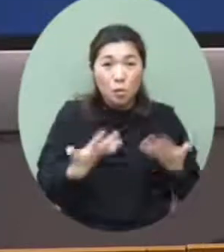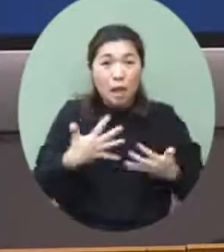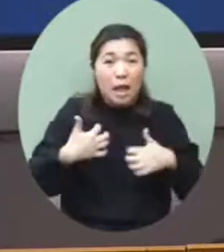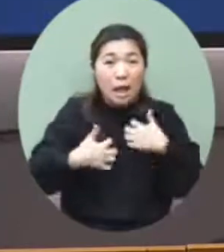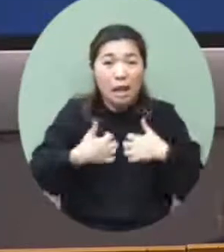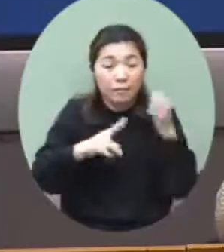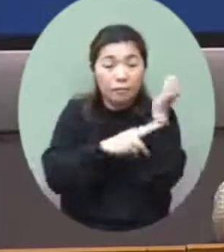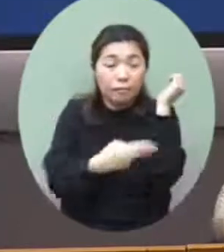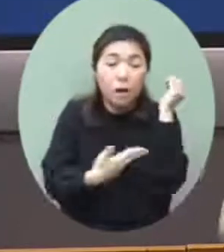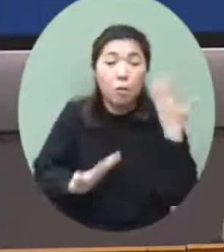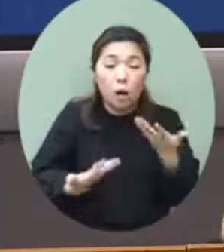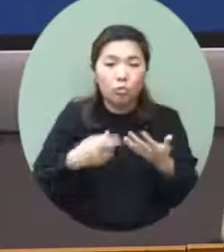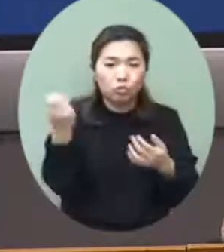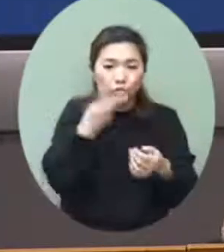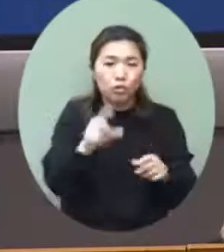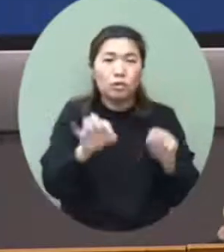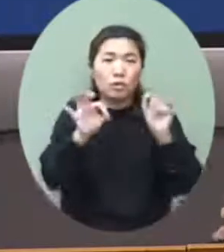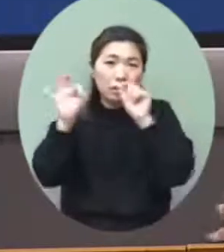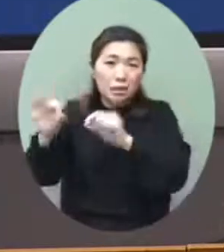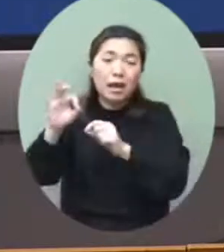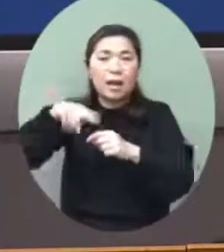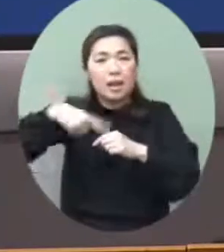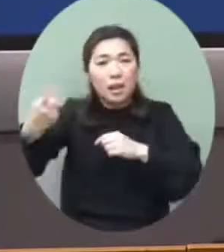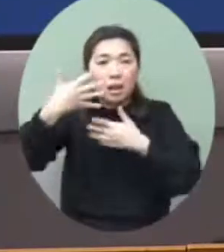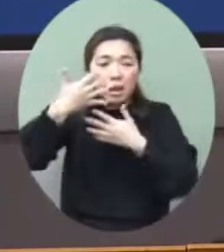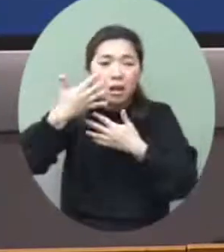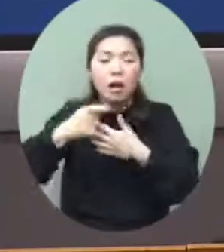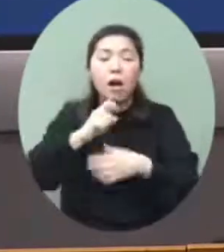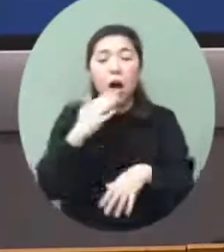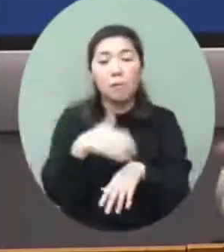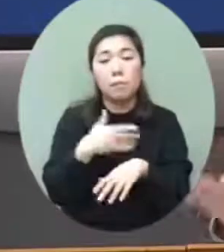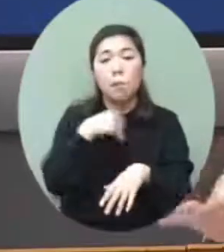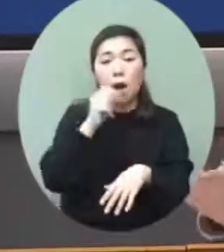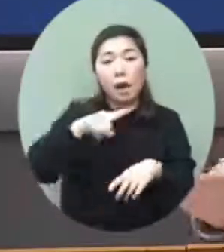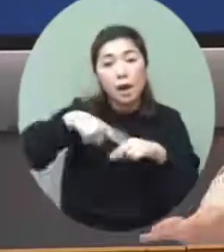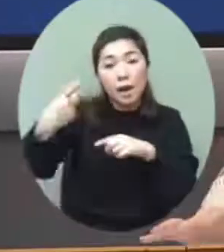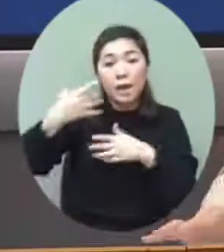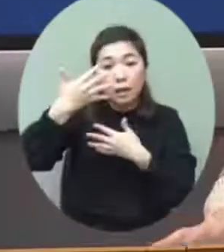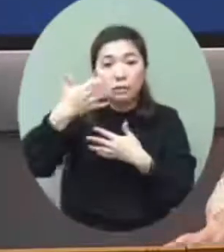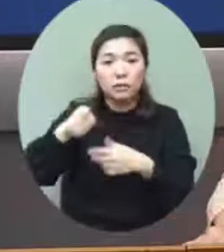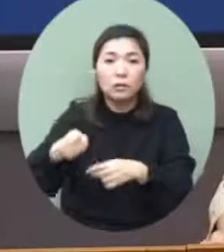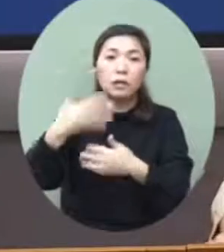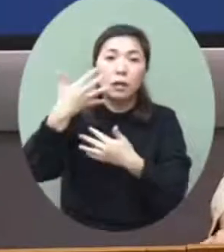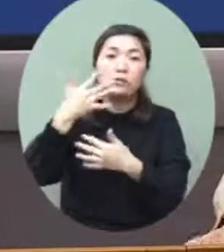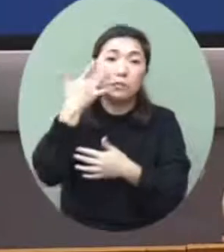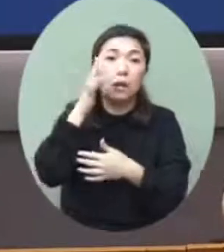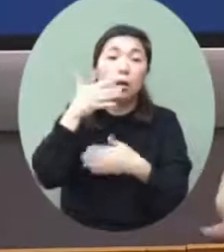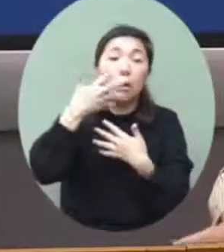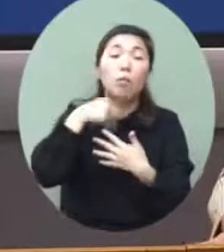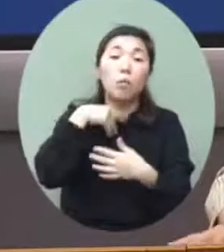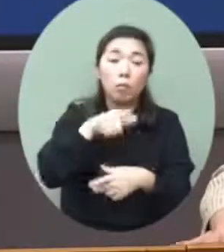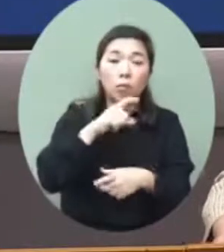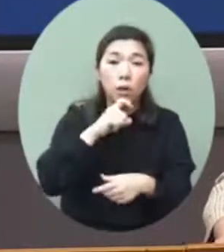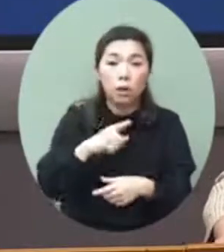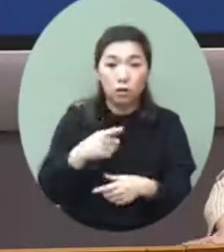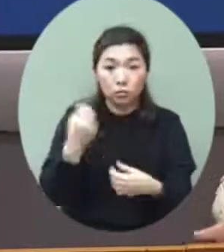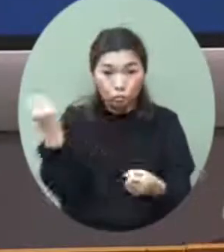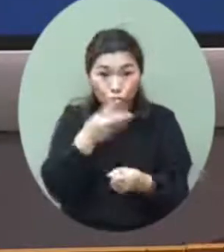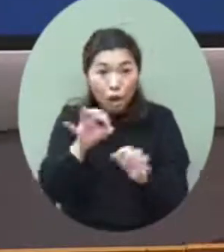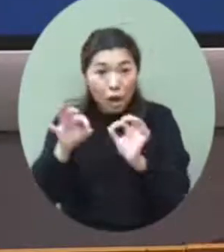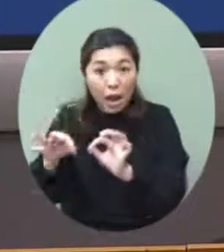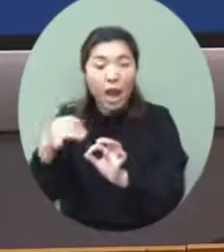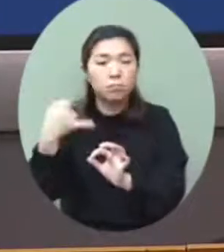speaking, there is scope to further postpone the election by invoking the